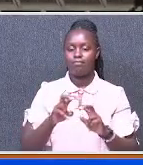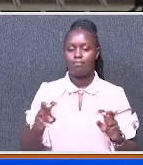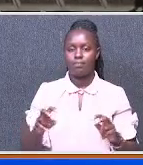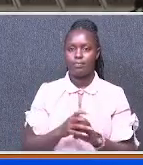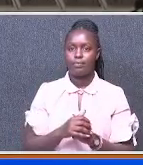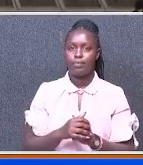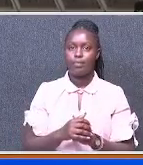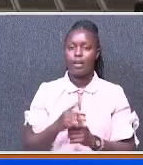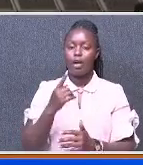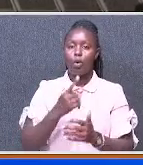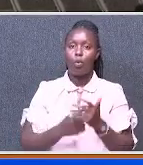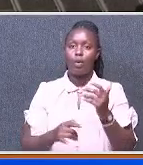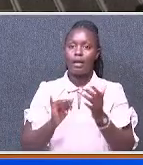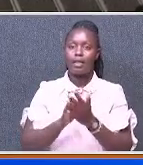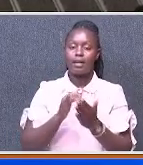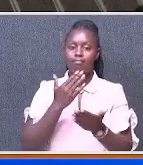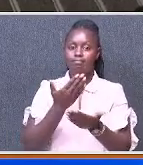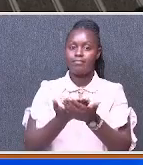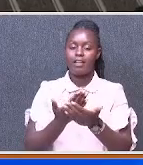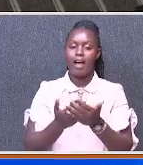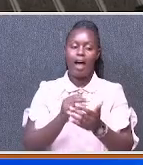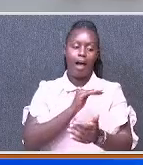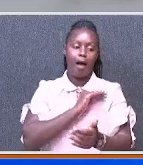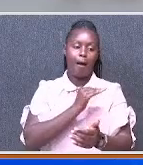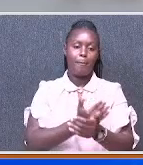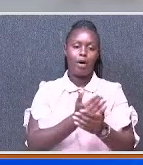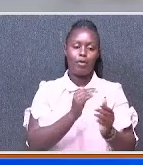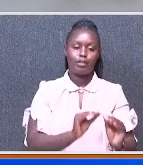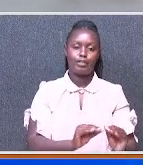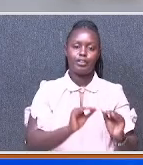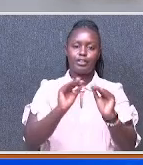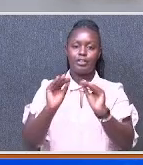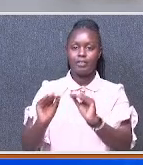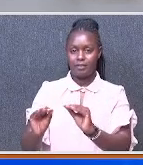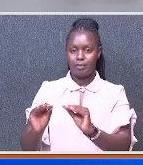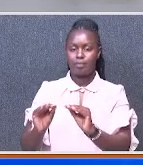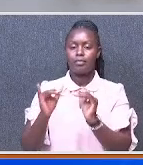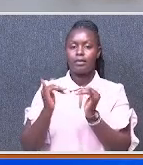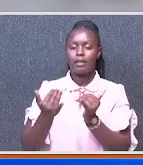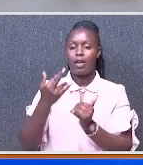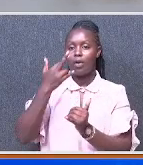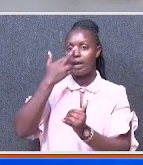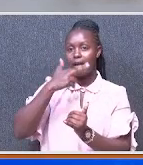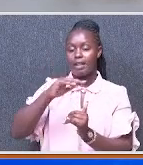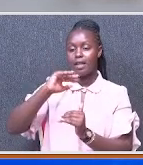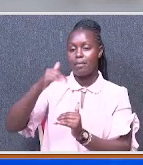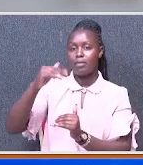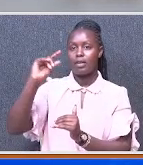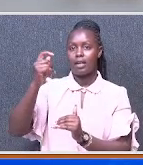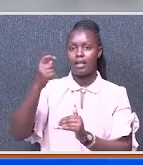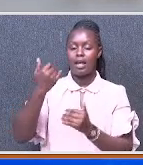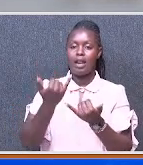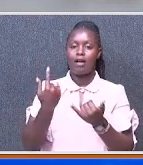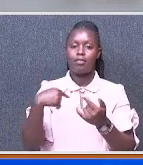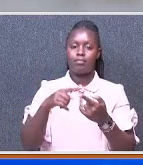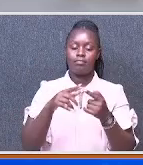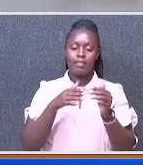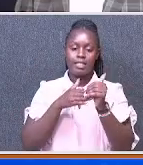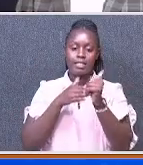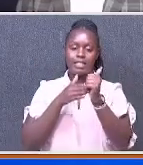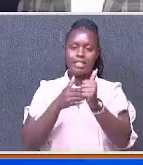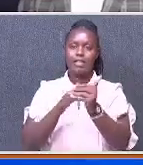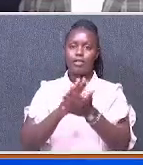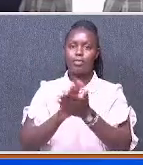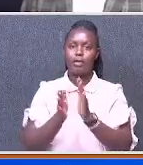In a move that suggests a power shift within the political landscape, the second-in-command in Mount Kenya region is picking up pace to take over the